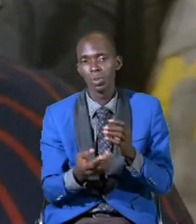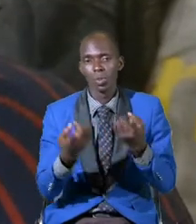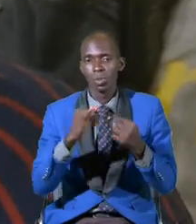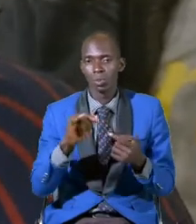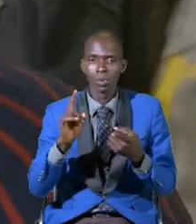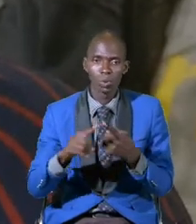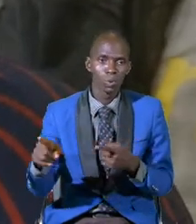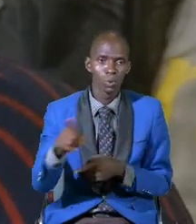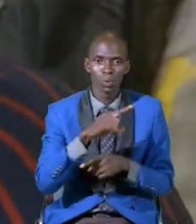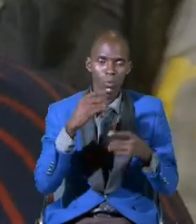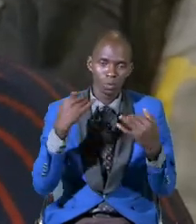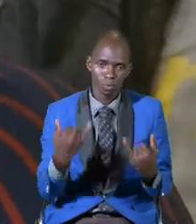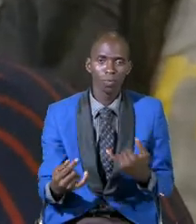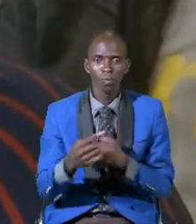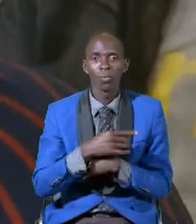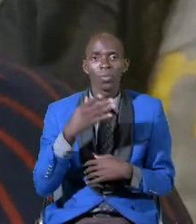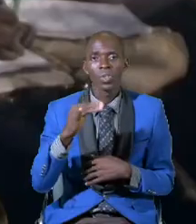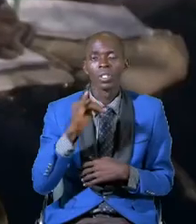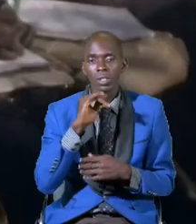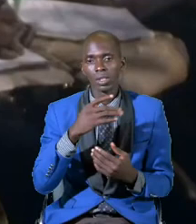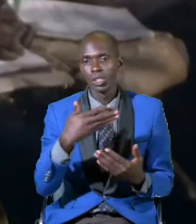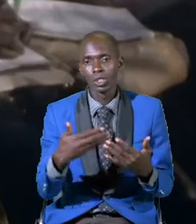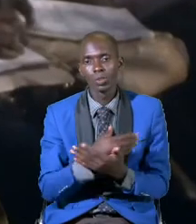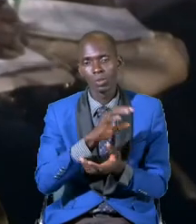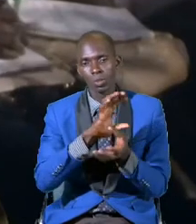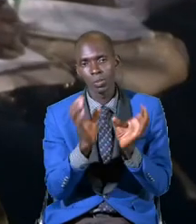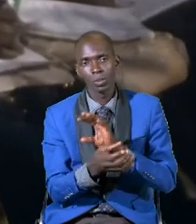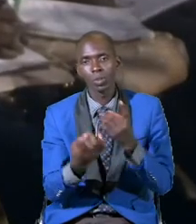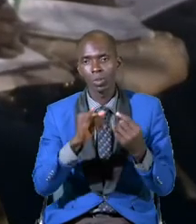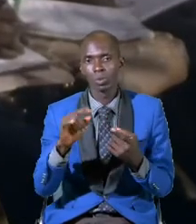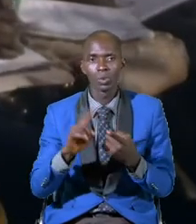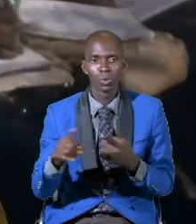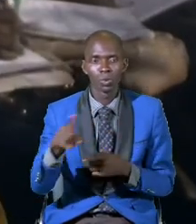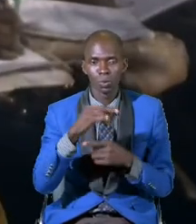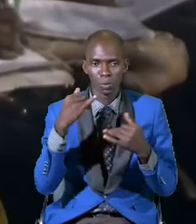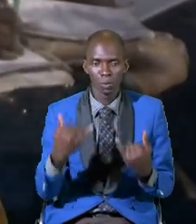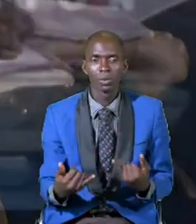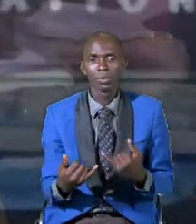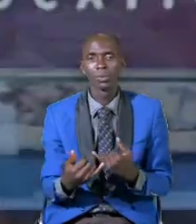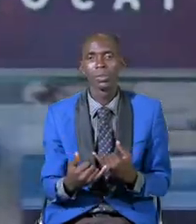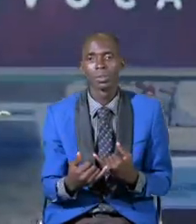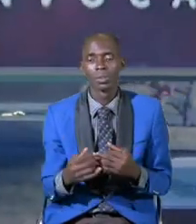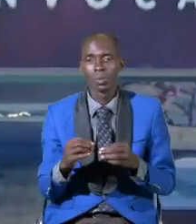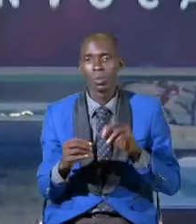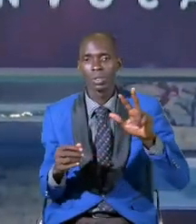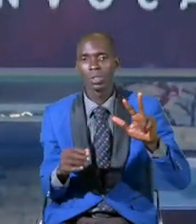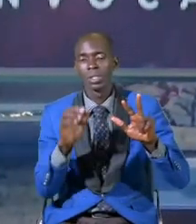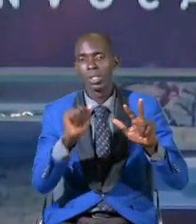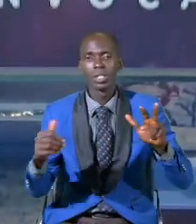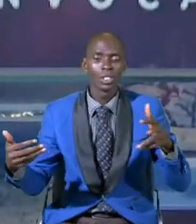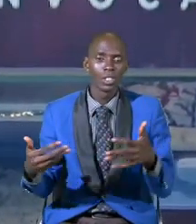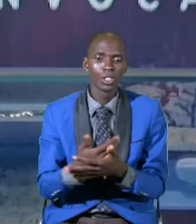said there's a new conversion coming to you today. Number three, a new creation. A